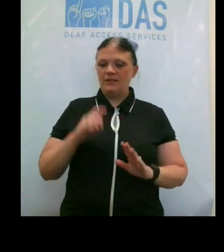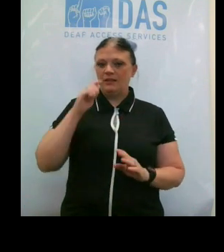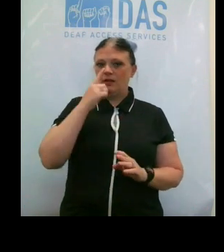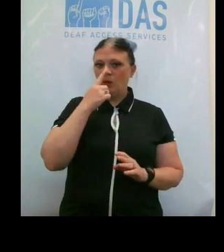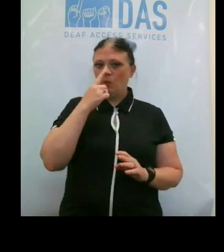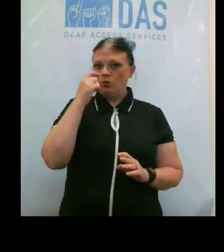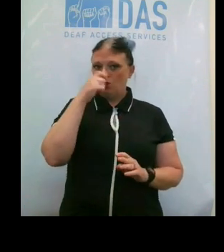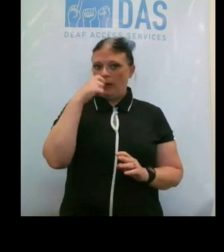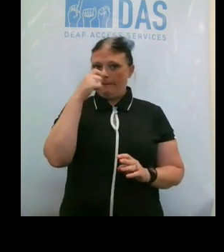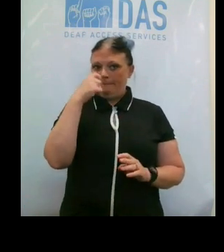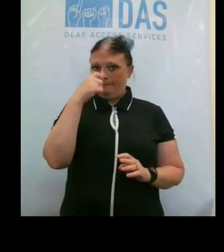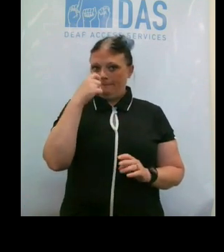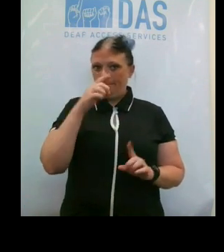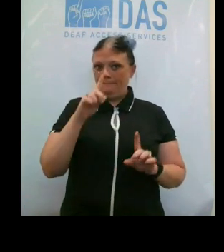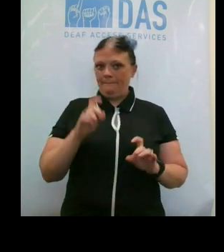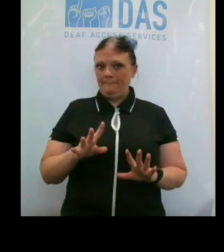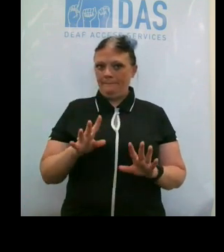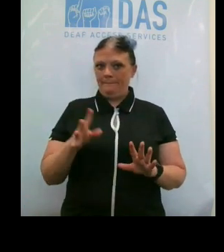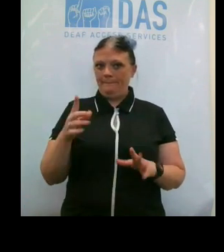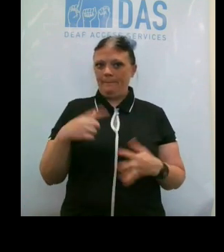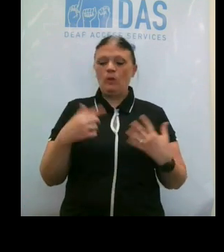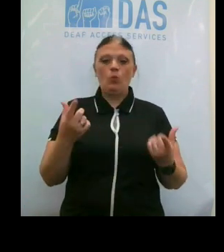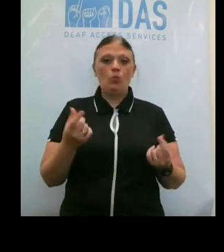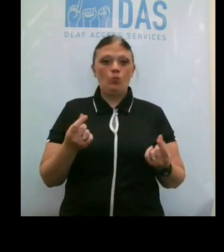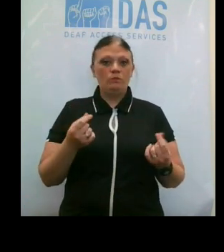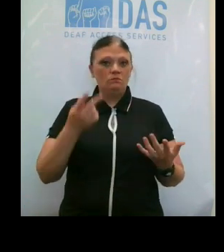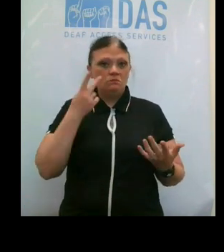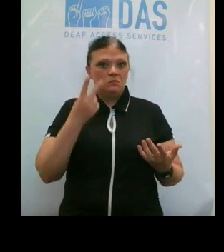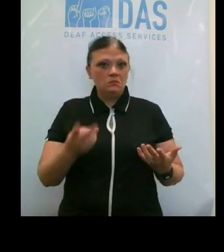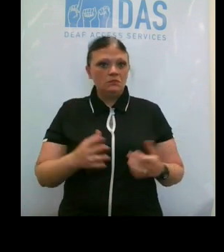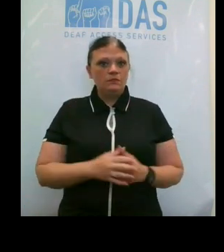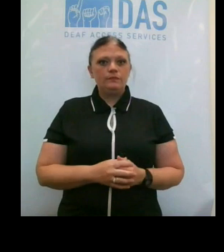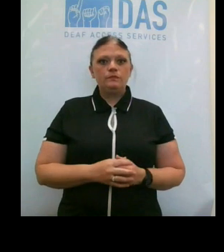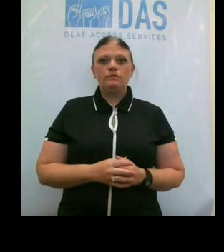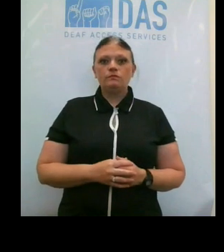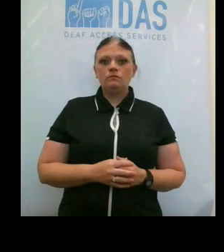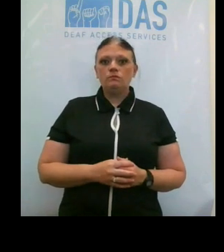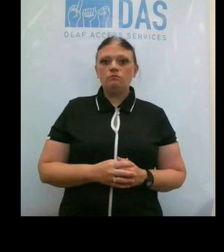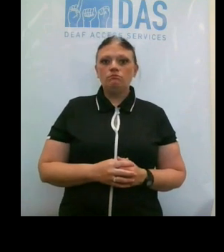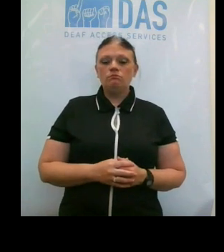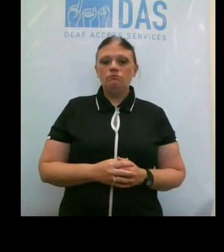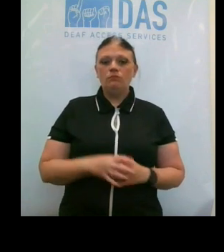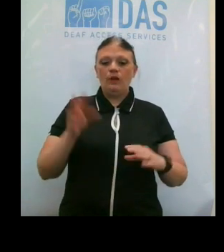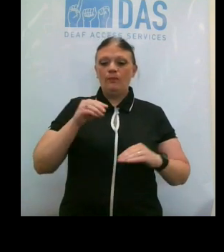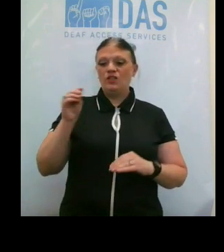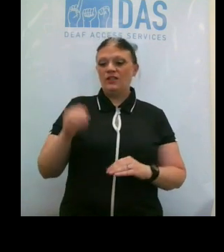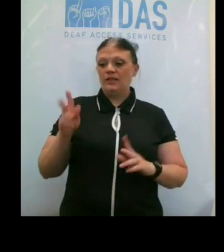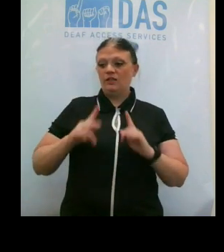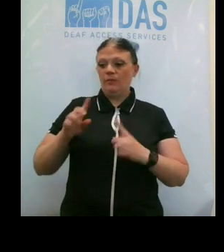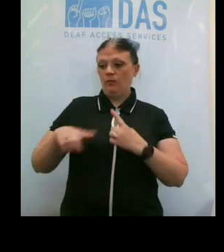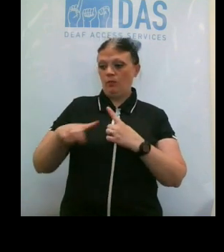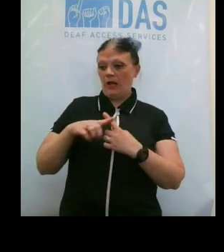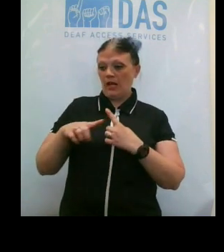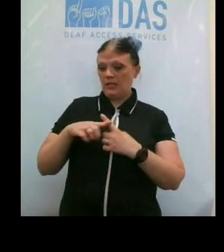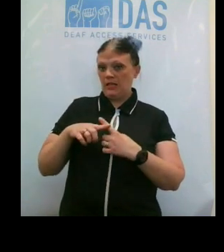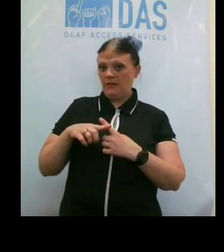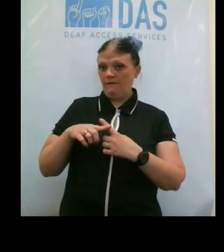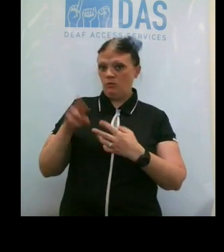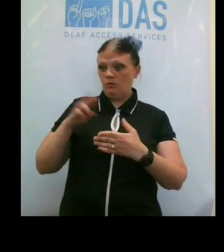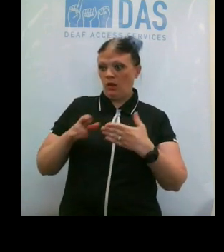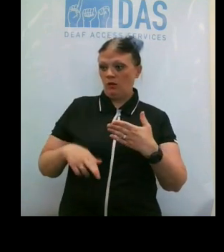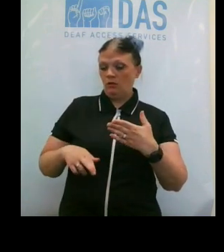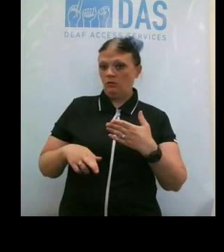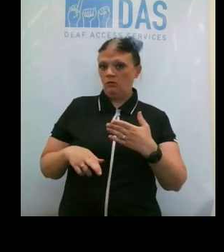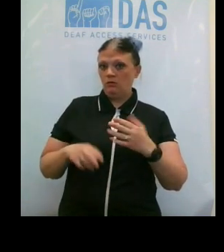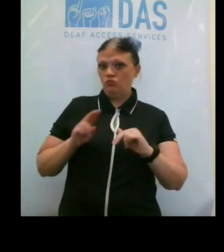swab testing. And what we're seeing is that the percentage of those who are testing positive is dropping. And it